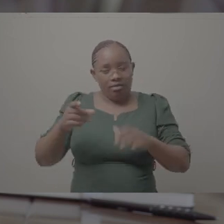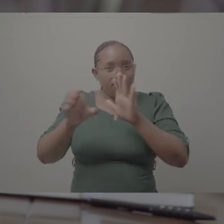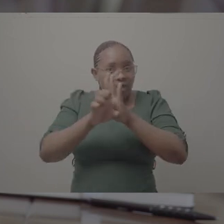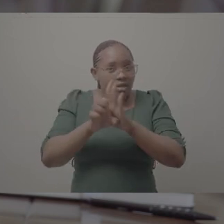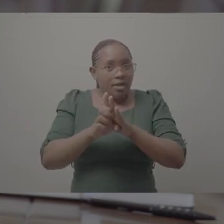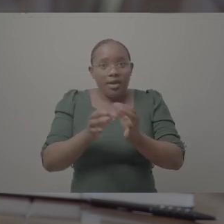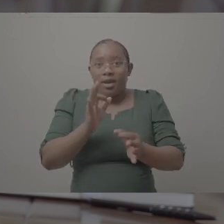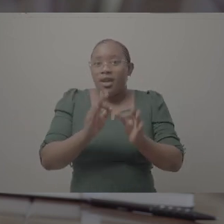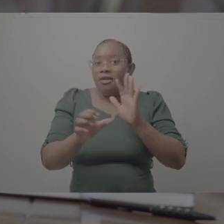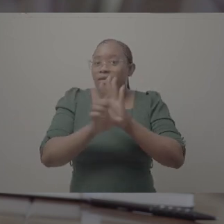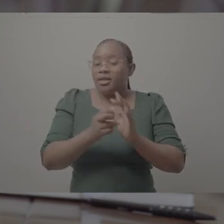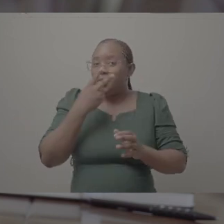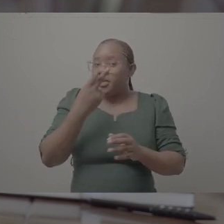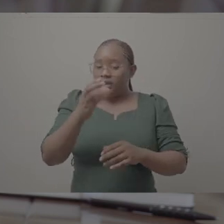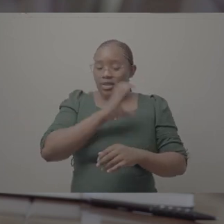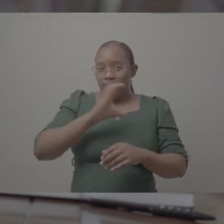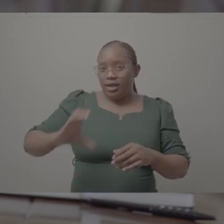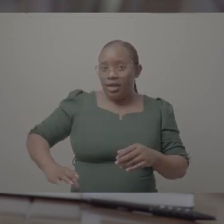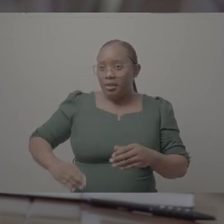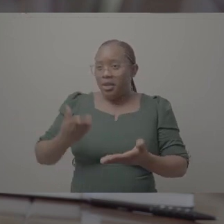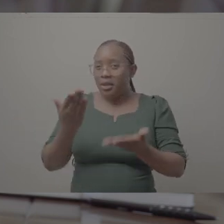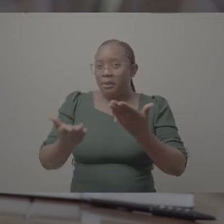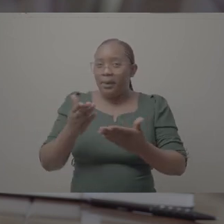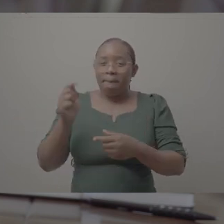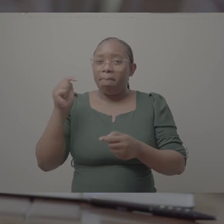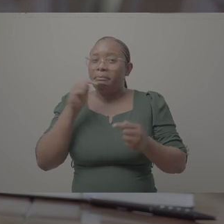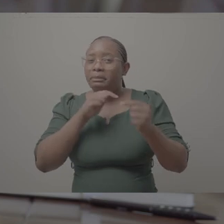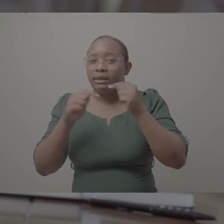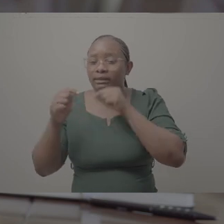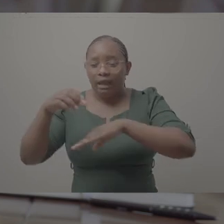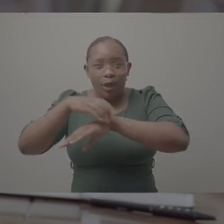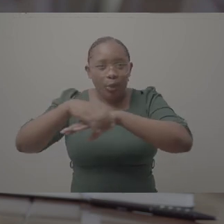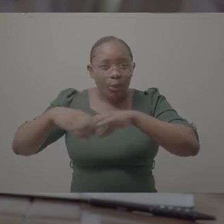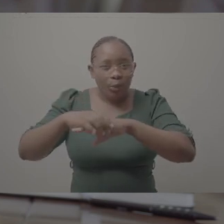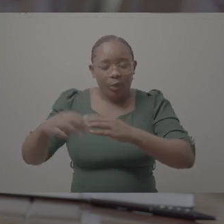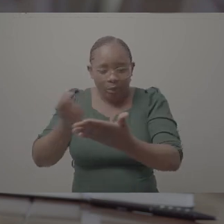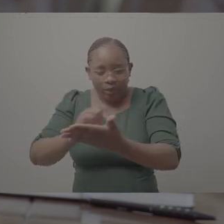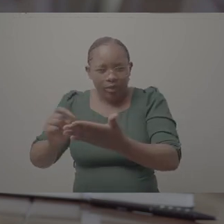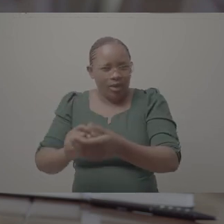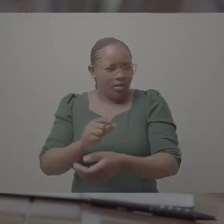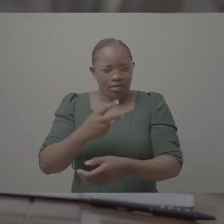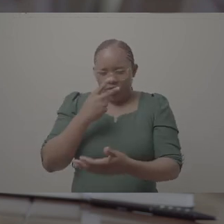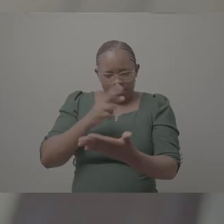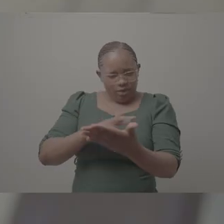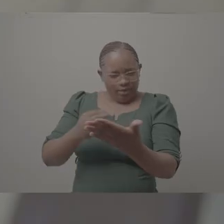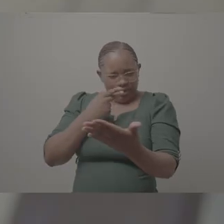that an accounting firm or audit firm has falsified documents,